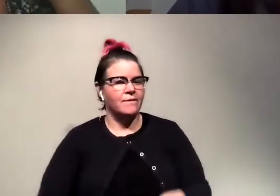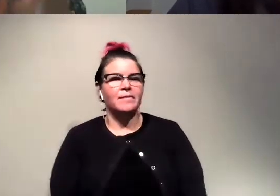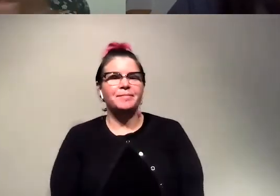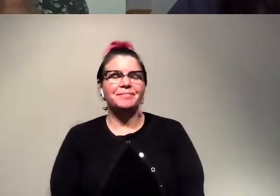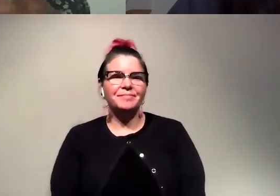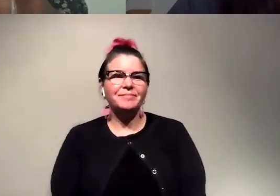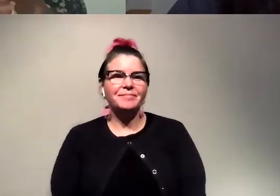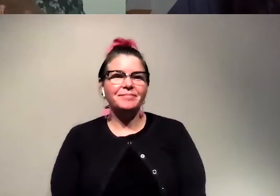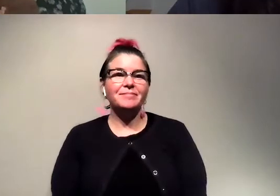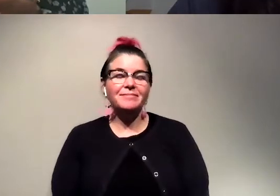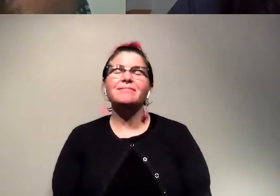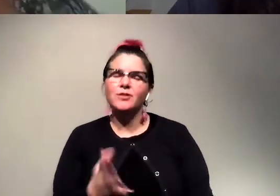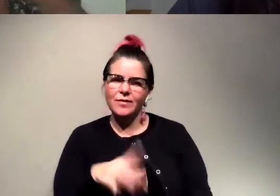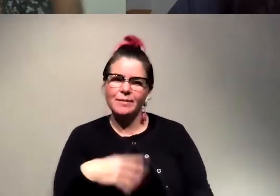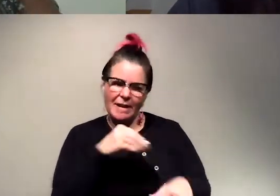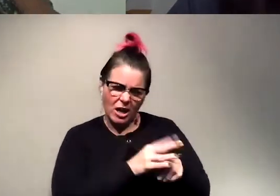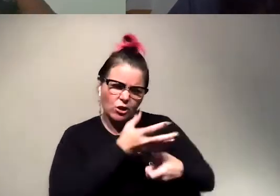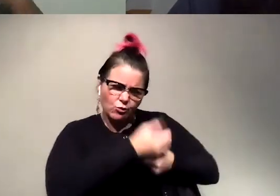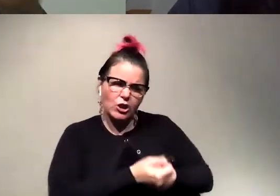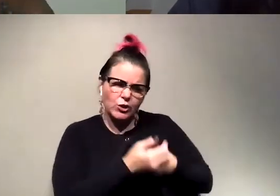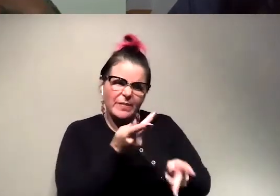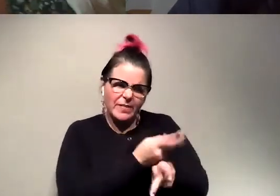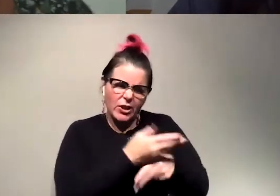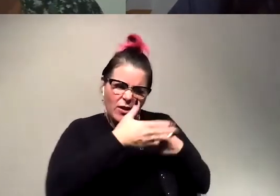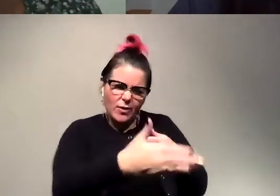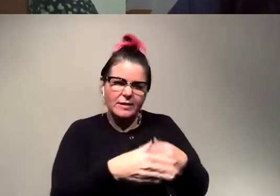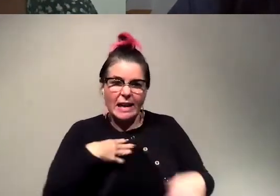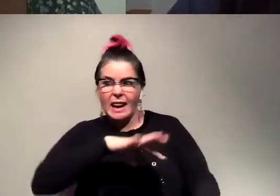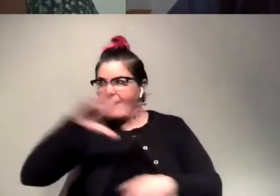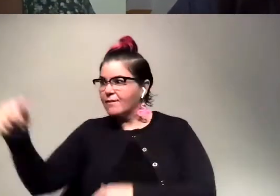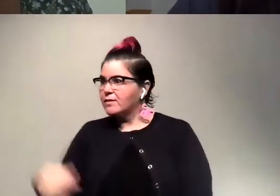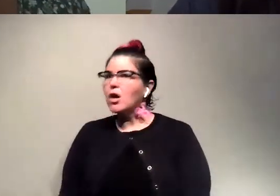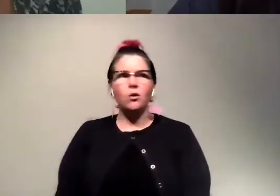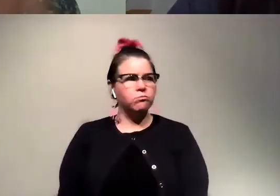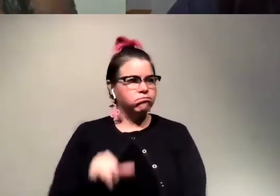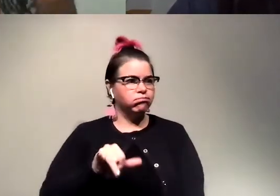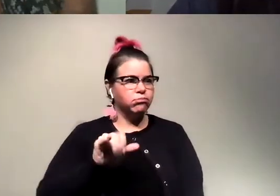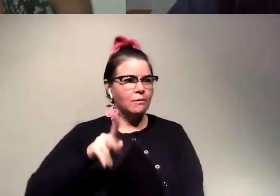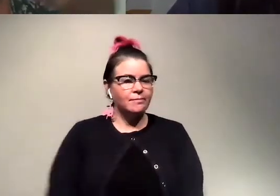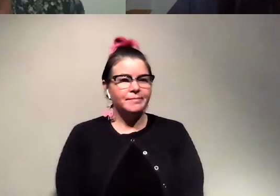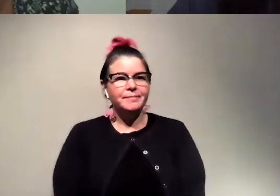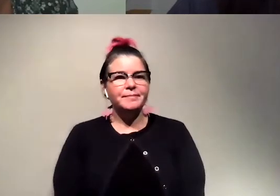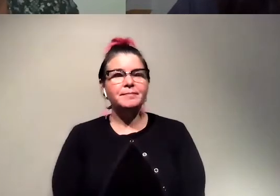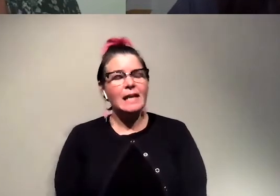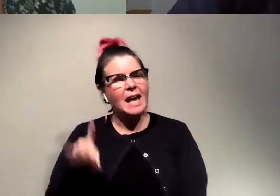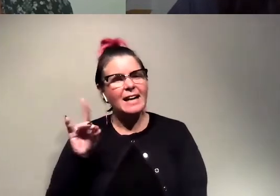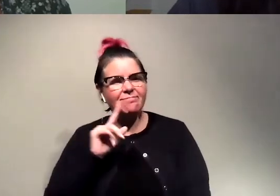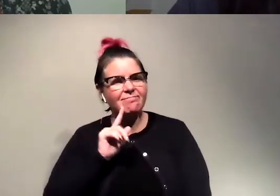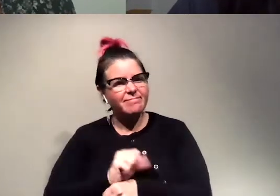Cool. I asked you to figure the rest out, and he left. I was like, oh, okay. And I did figure it